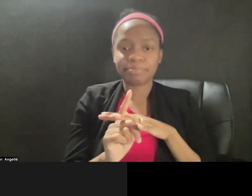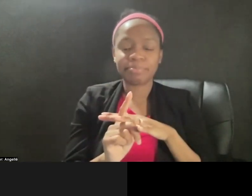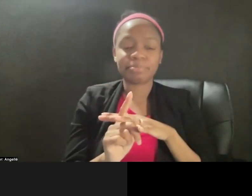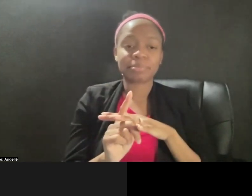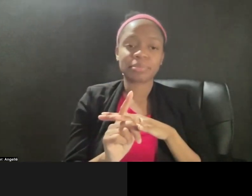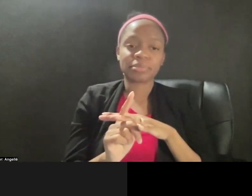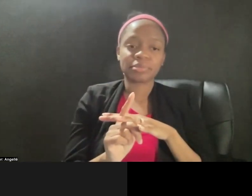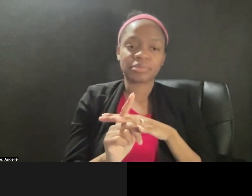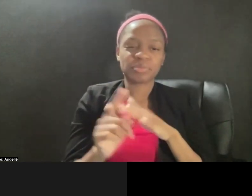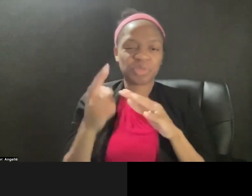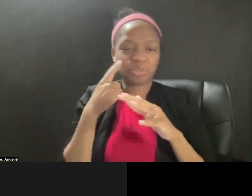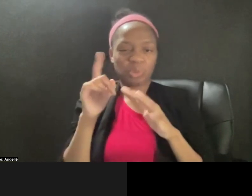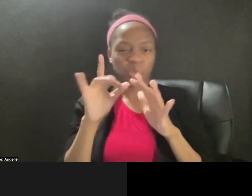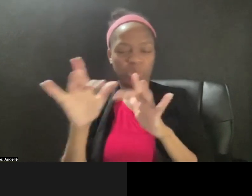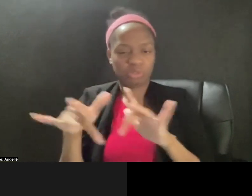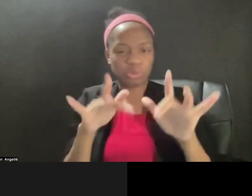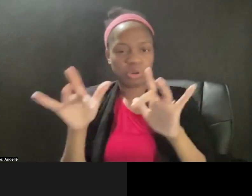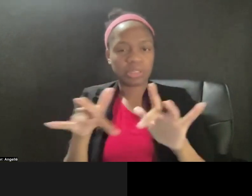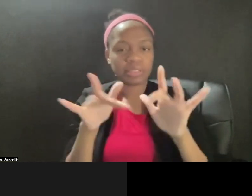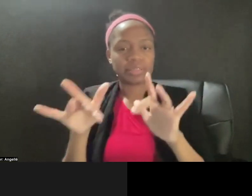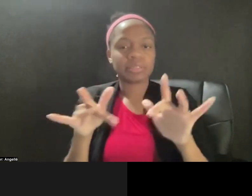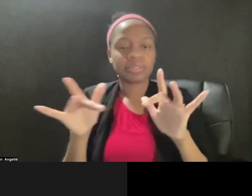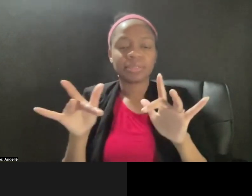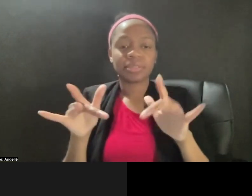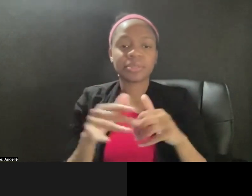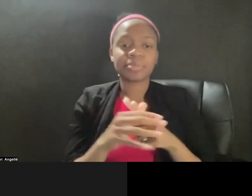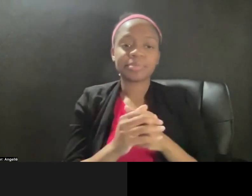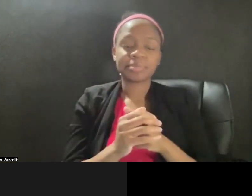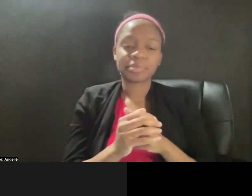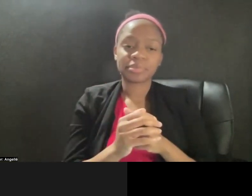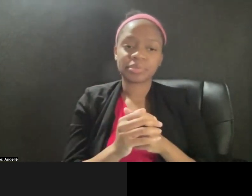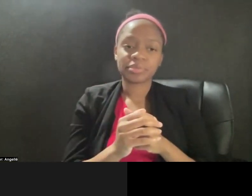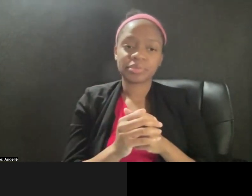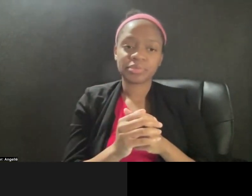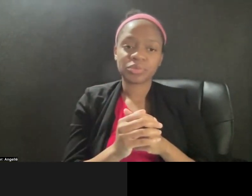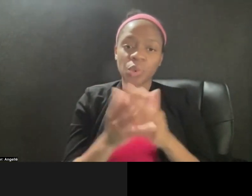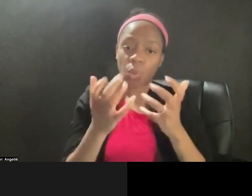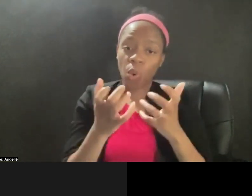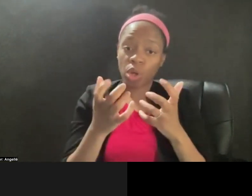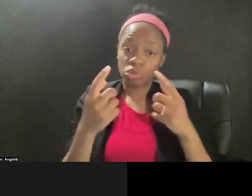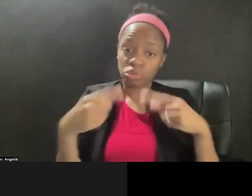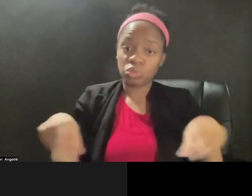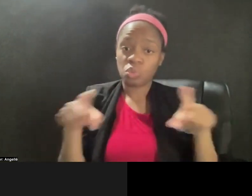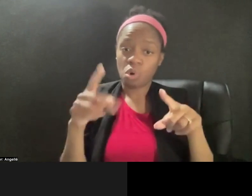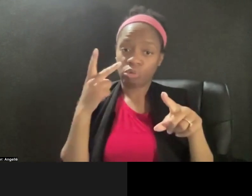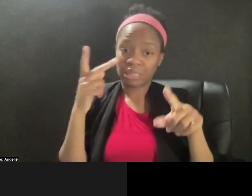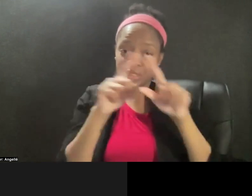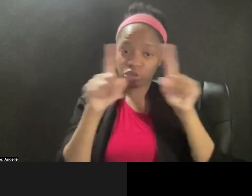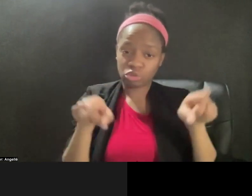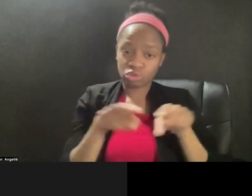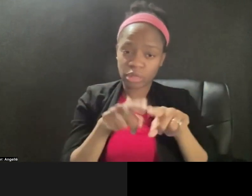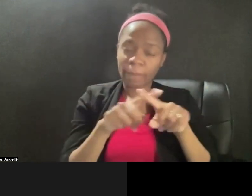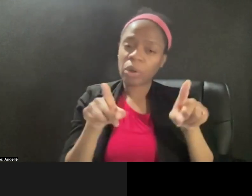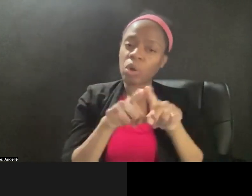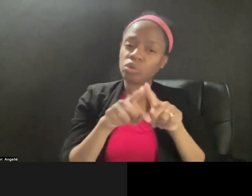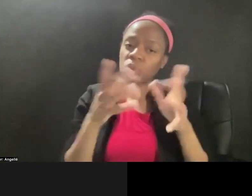the recording. So we want you to see what's on the screen, but also we want to keep the interpreters